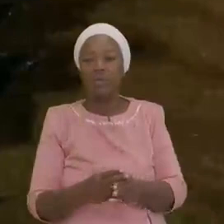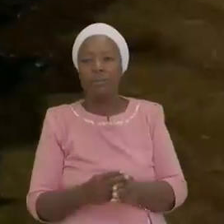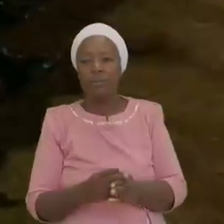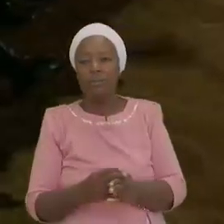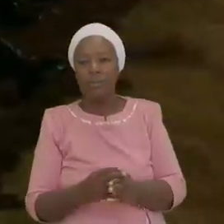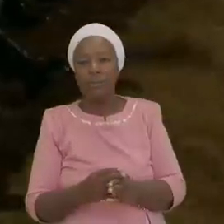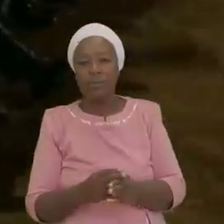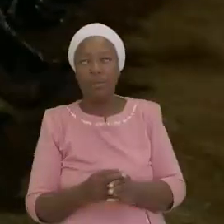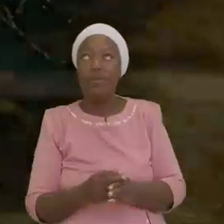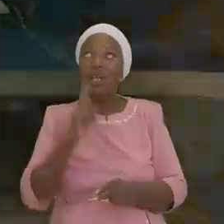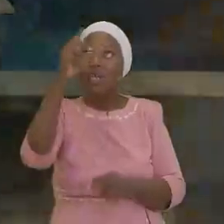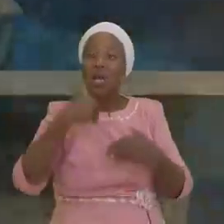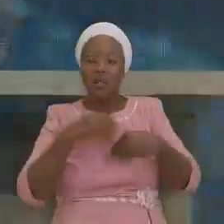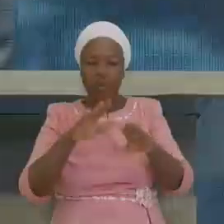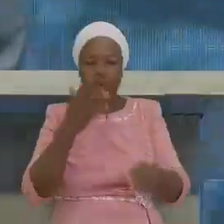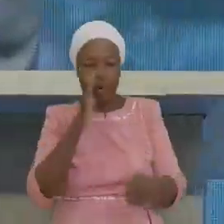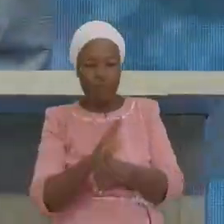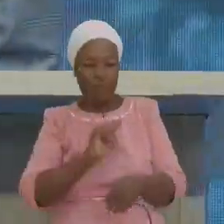He has promised us healing,